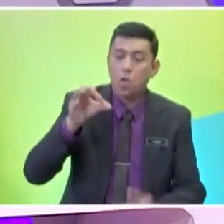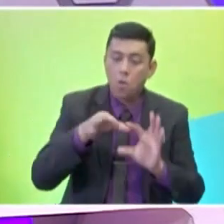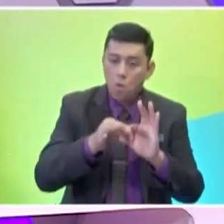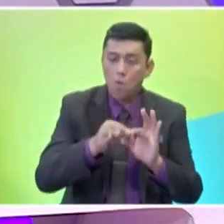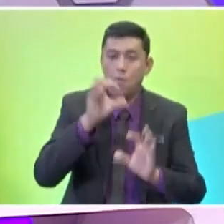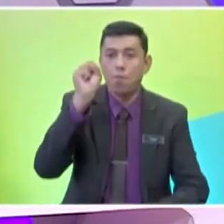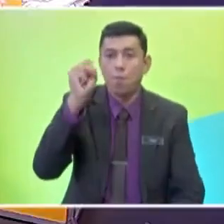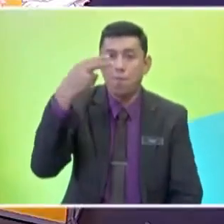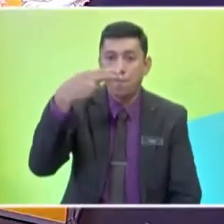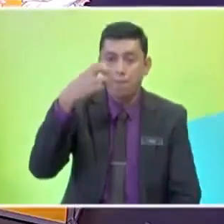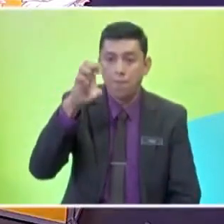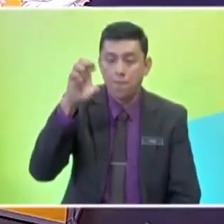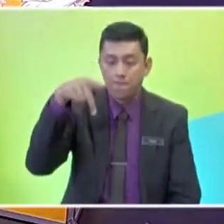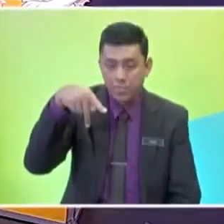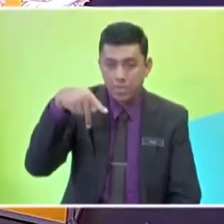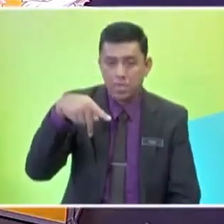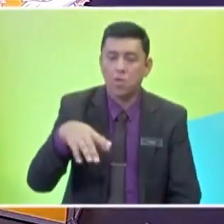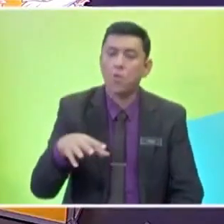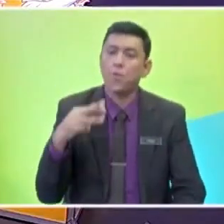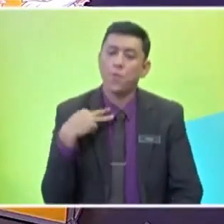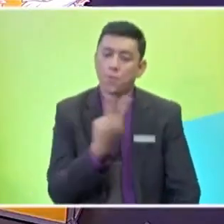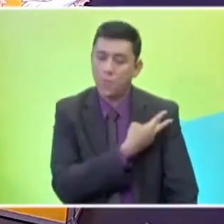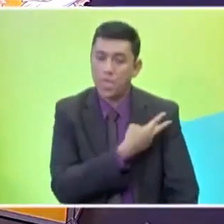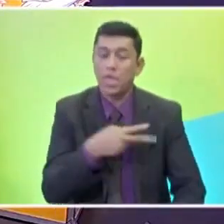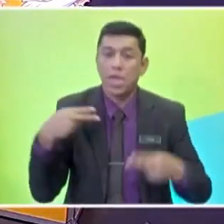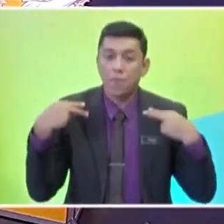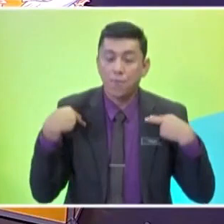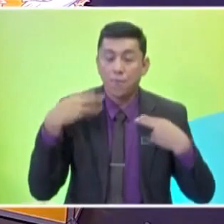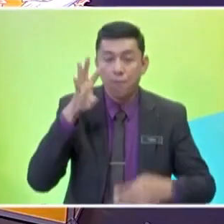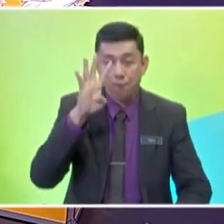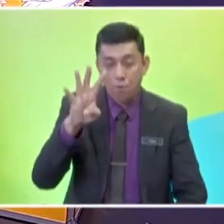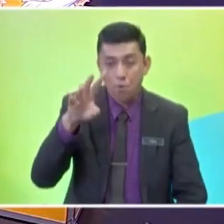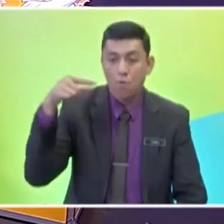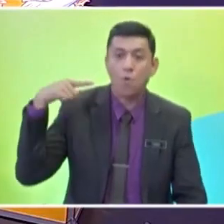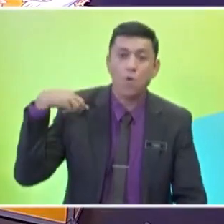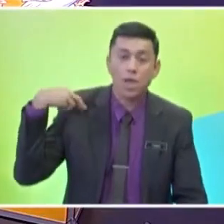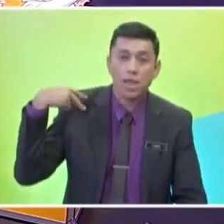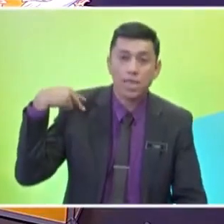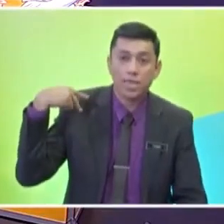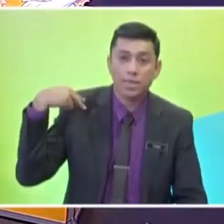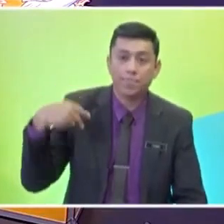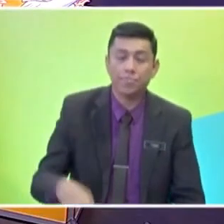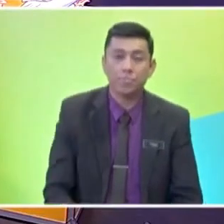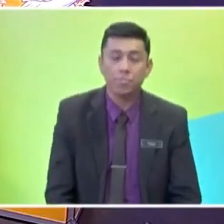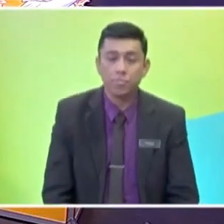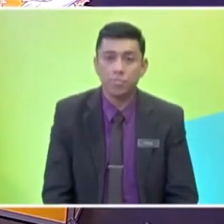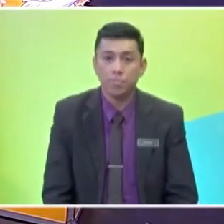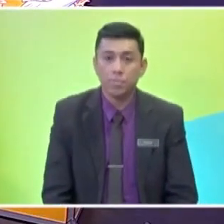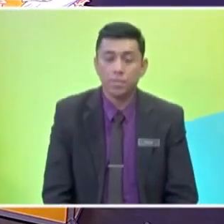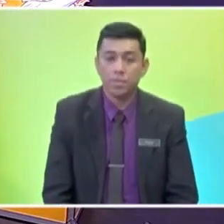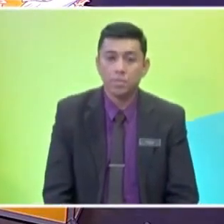so, that's why we have 4. Yes, that's why we have 4 because sheep have 4 legs. Yes, the sheep has 4 legs. Okay, assemble